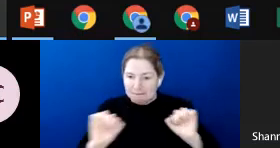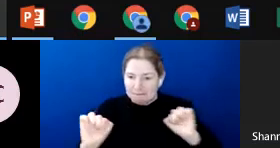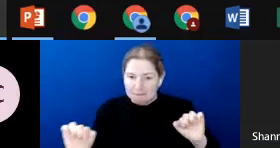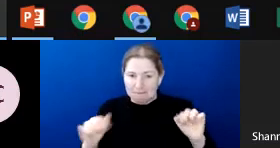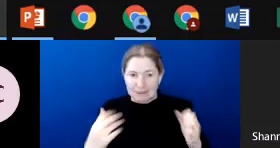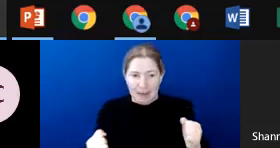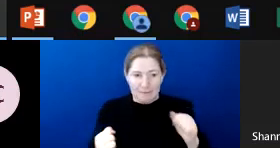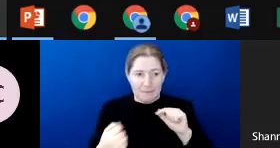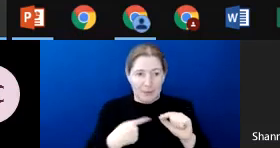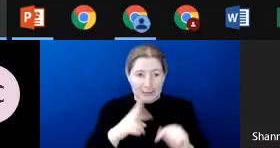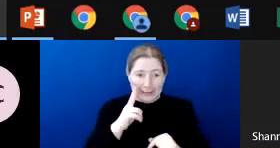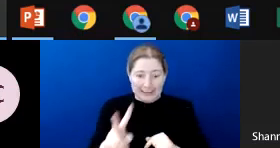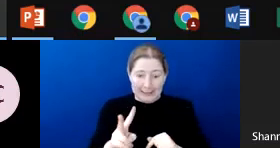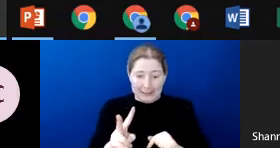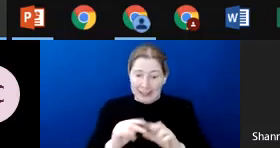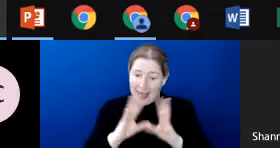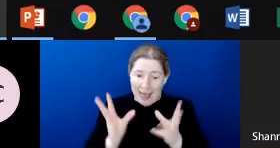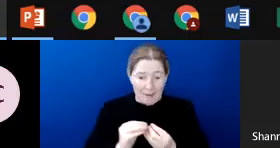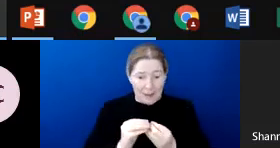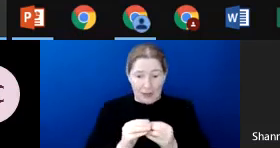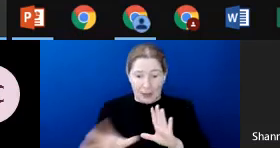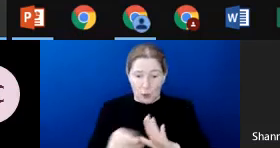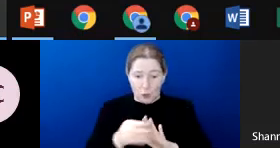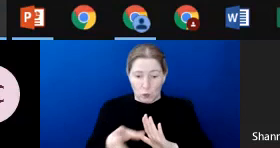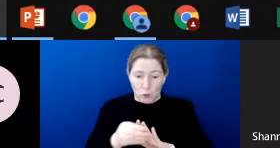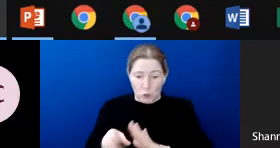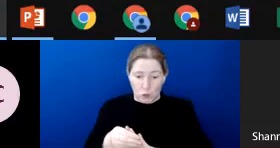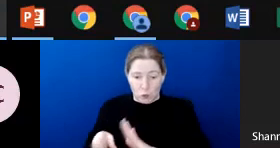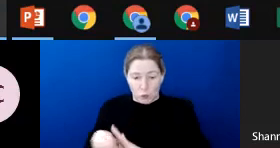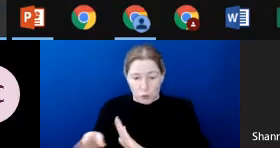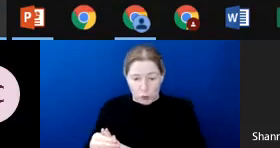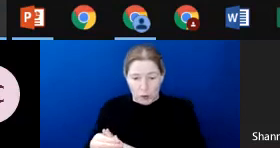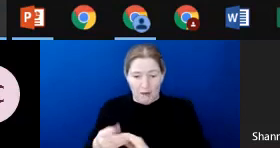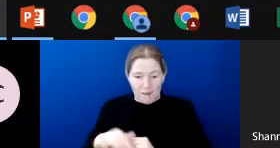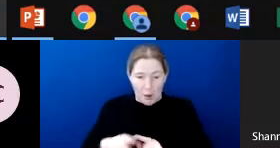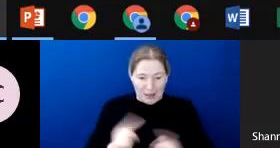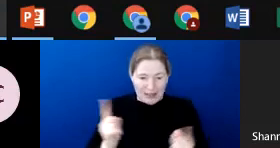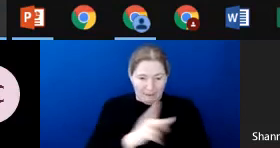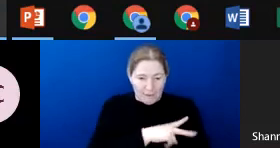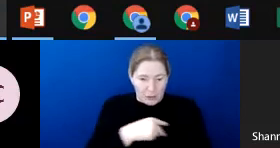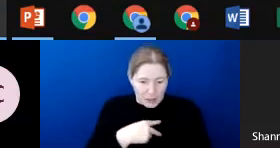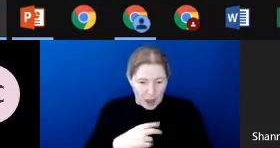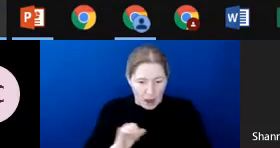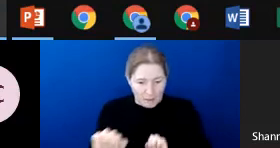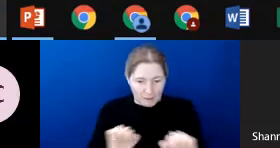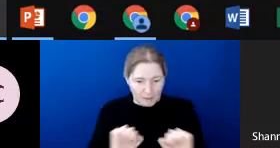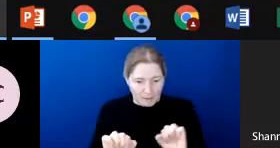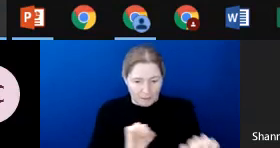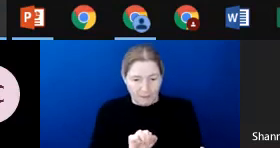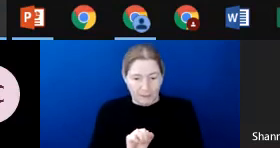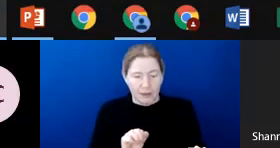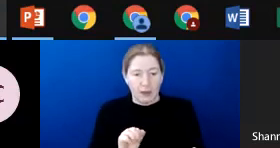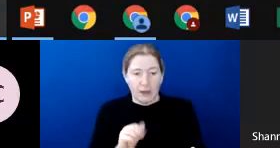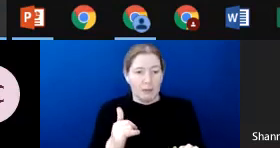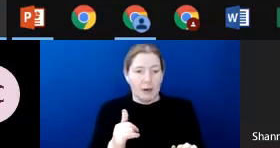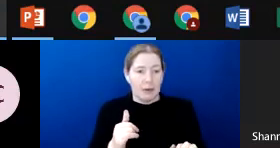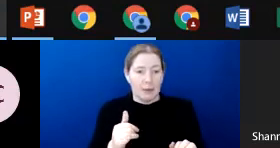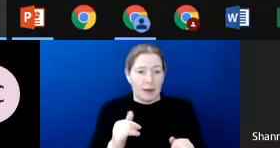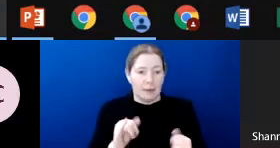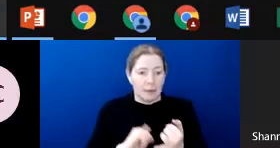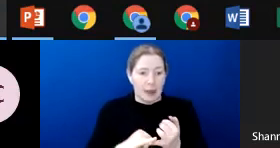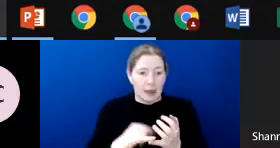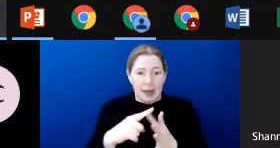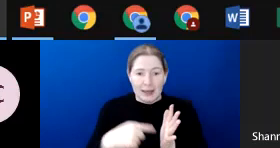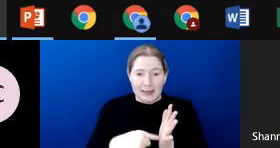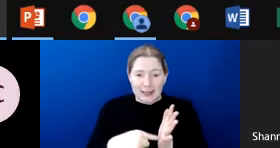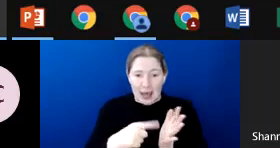we can see all the documents that's been submitted by different employees, whether it's a settlement, which is a group